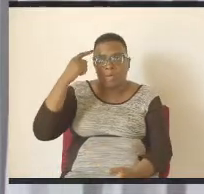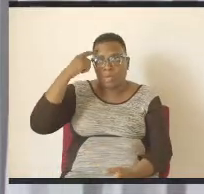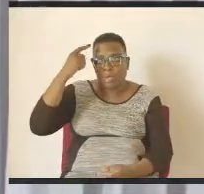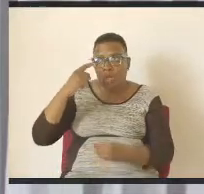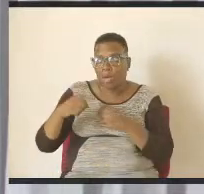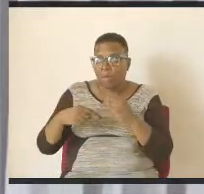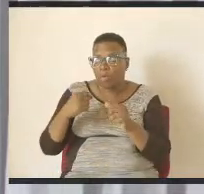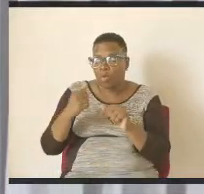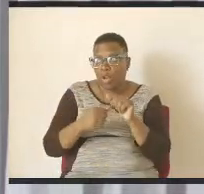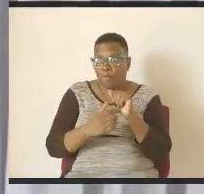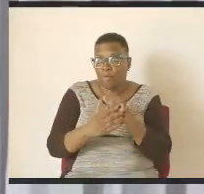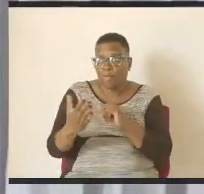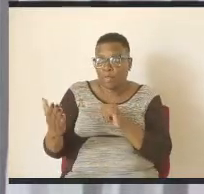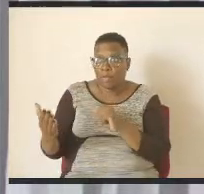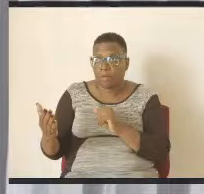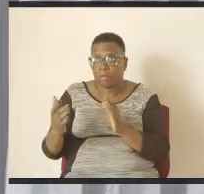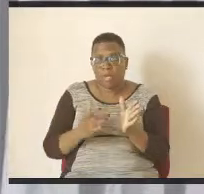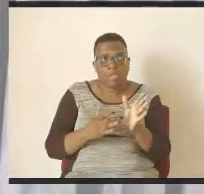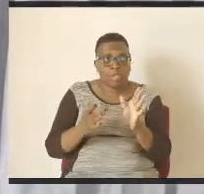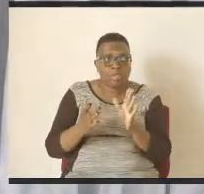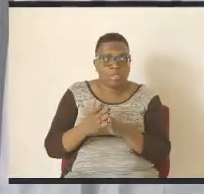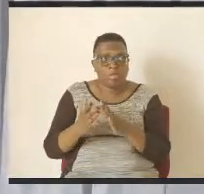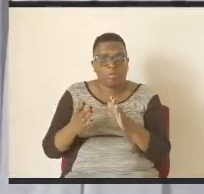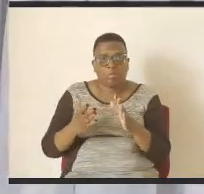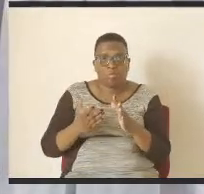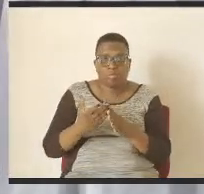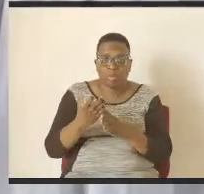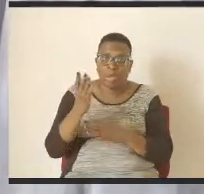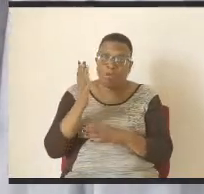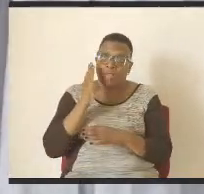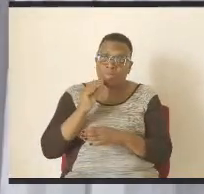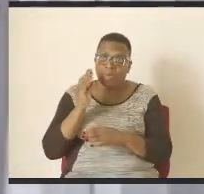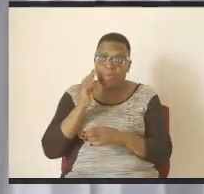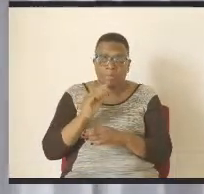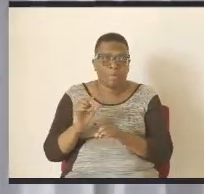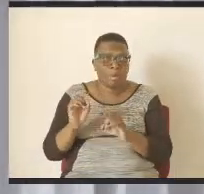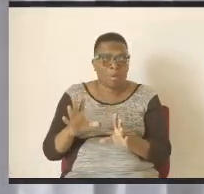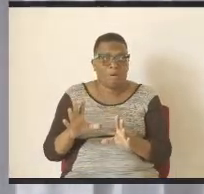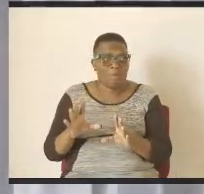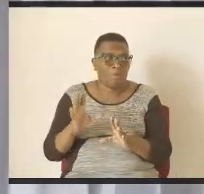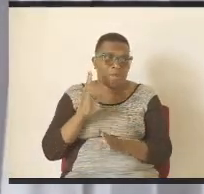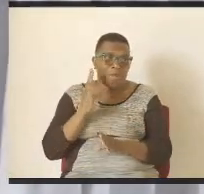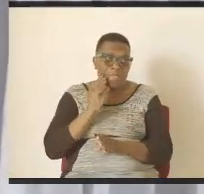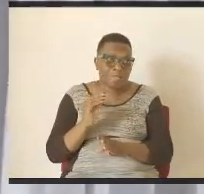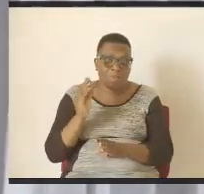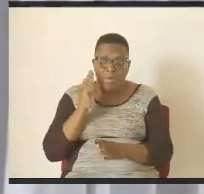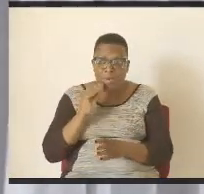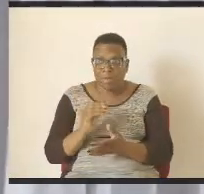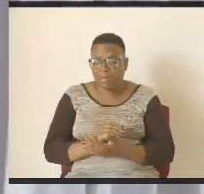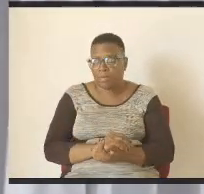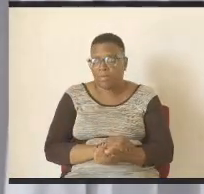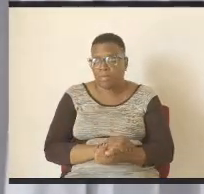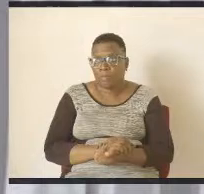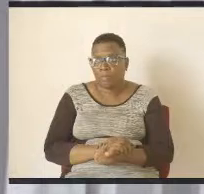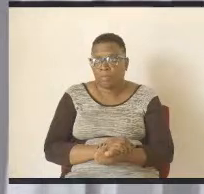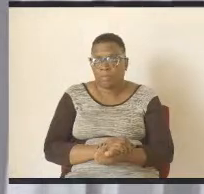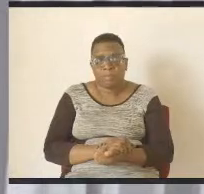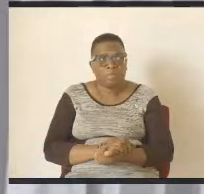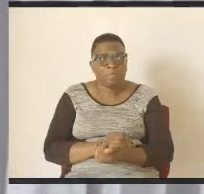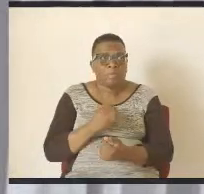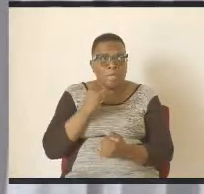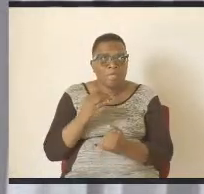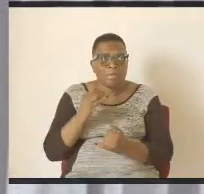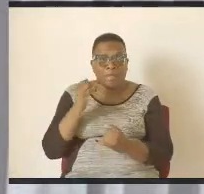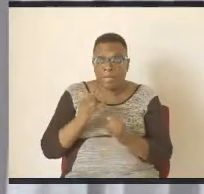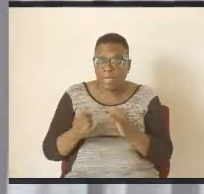everything that Jesus went through, that horrible experience. This is the least we